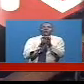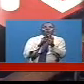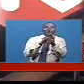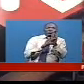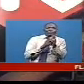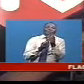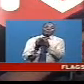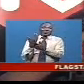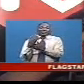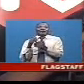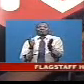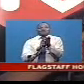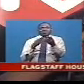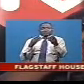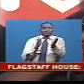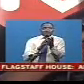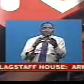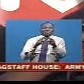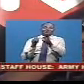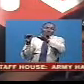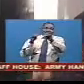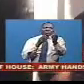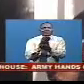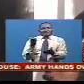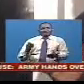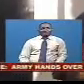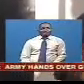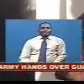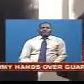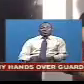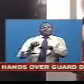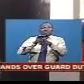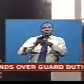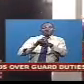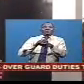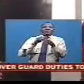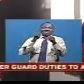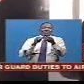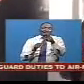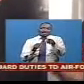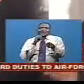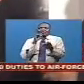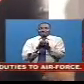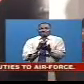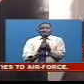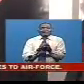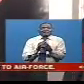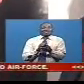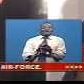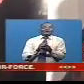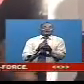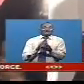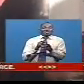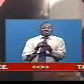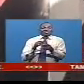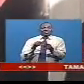rules and regulations so that when we go to our players, we teach them the right thing. The course instructor, Siaka Trowari, says he